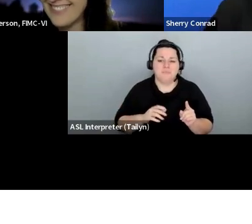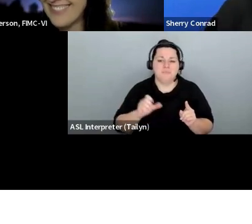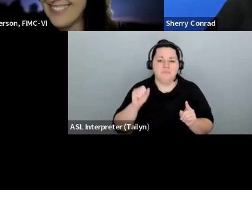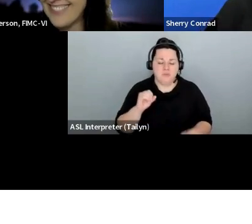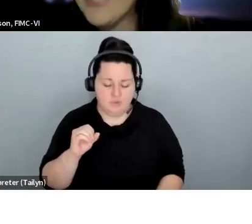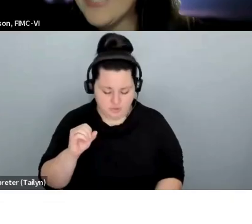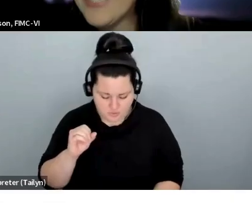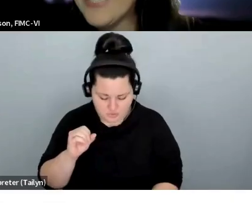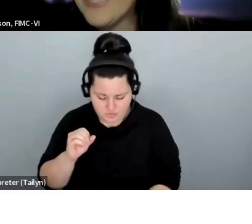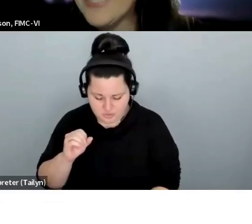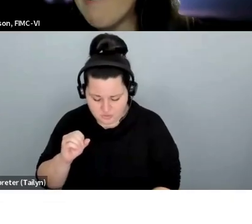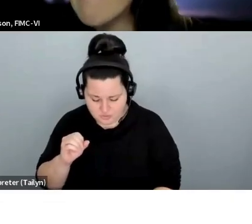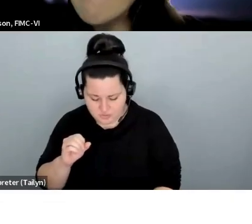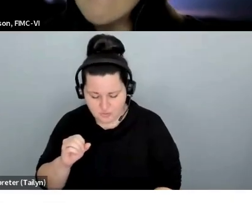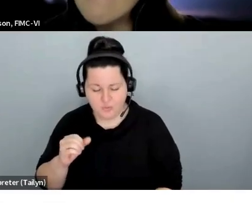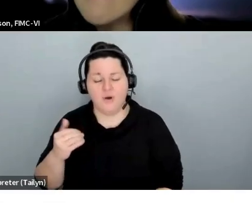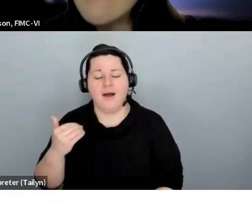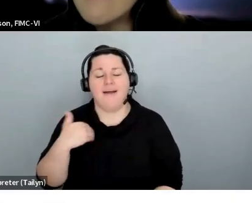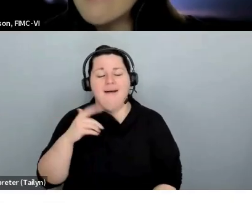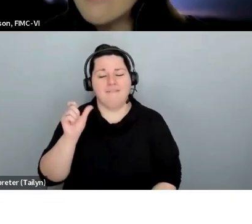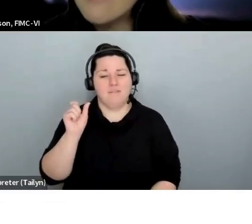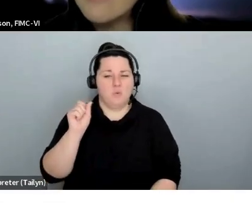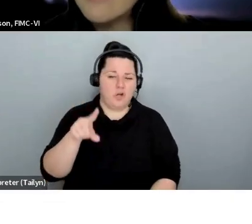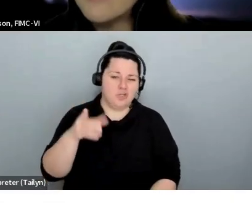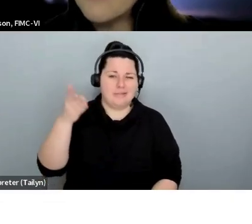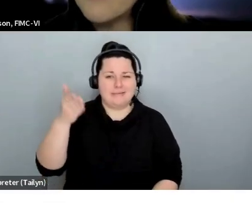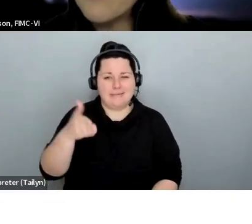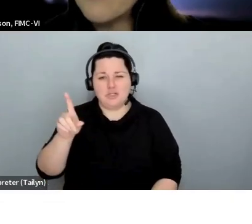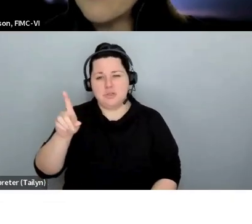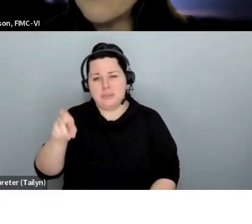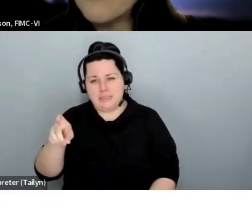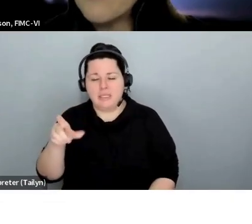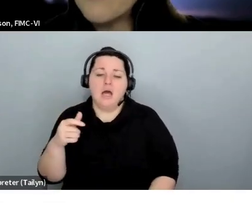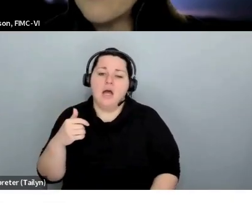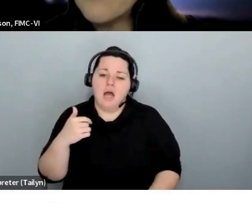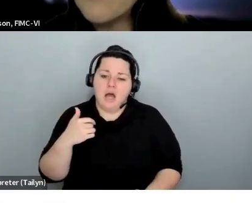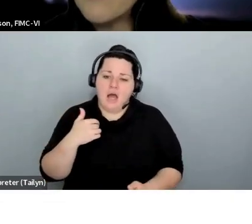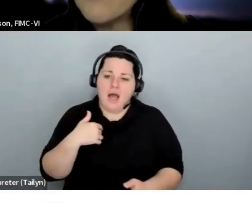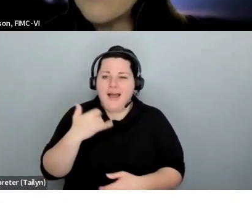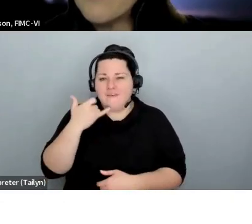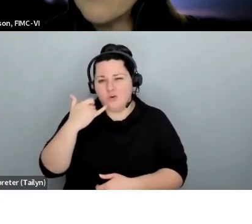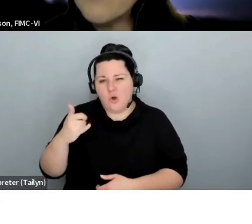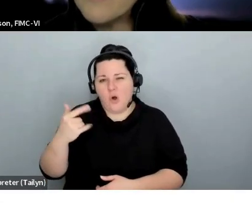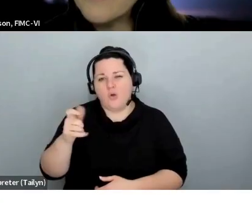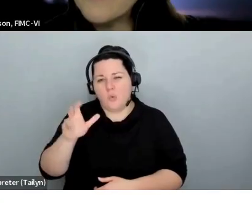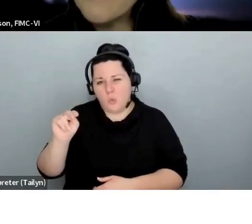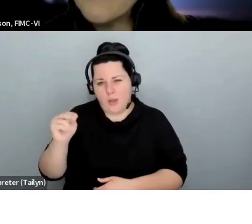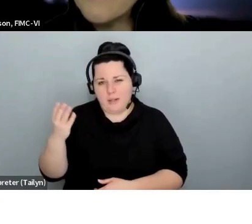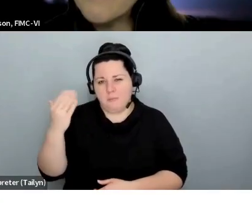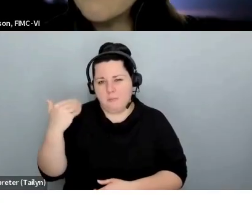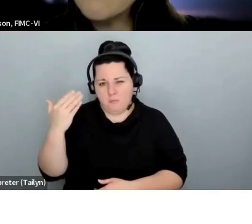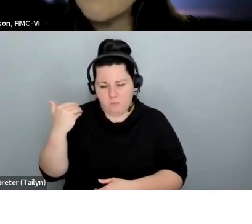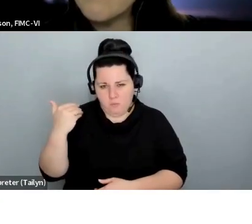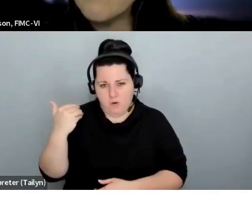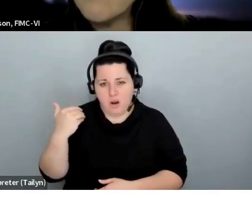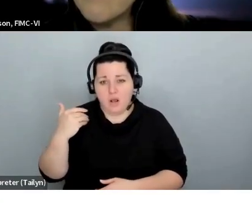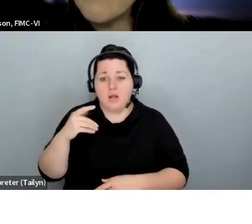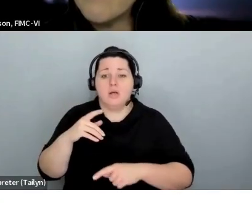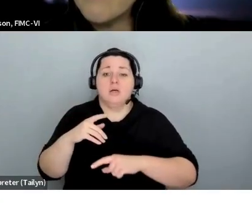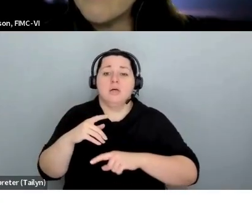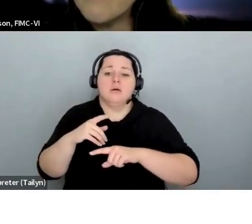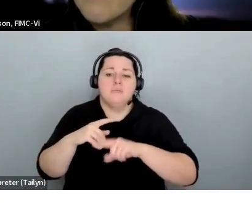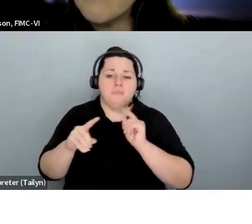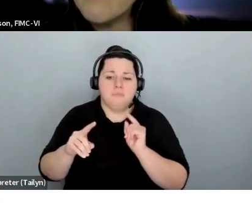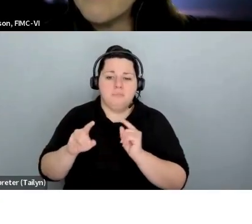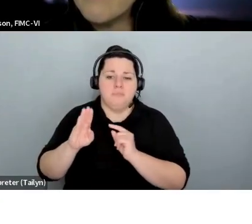So I just have a question / a need, and I've kind of already called Gwen about this case one time, but it's our